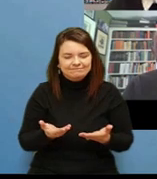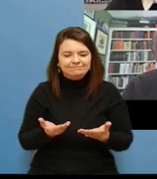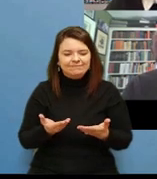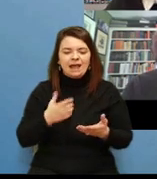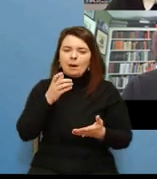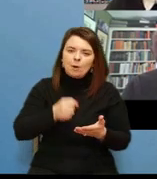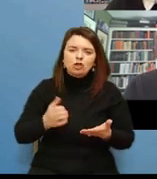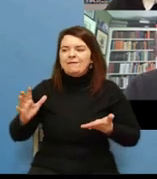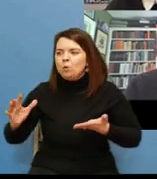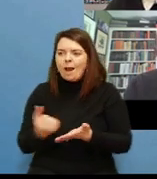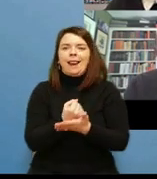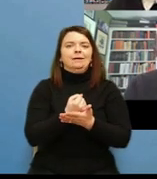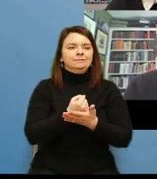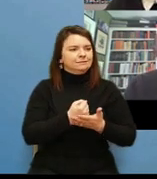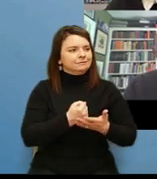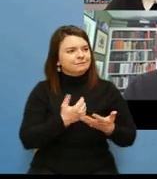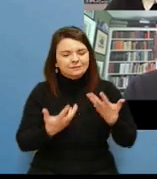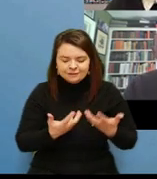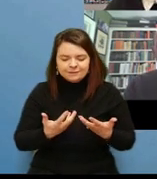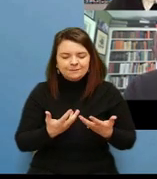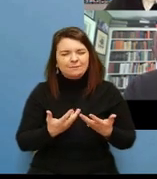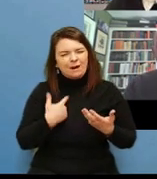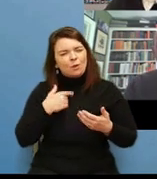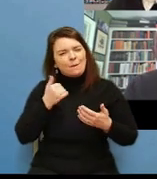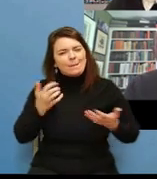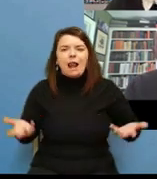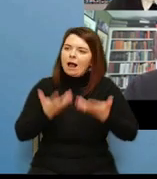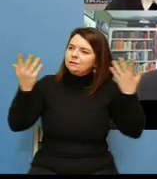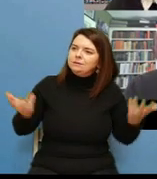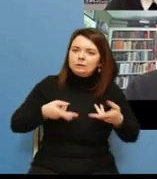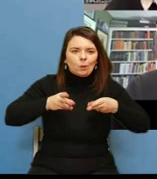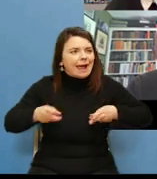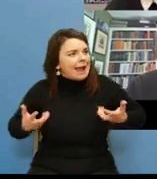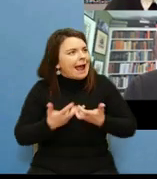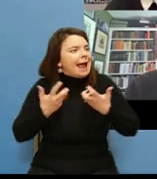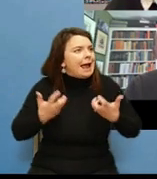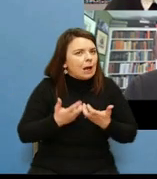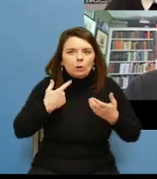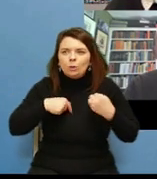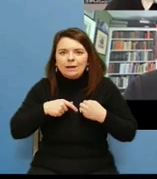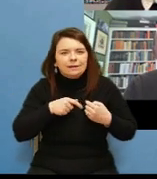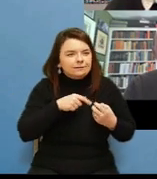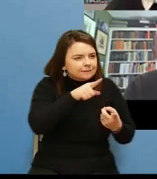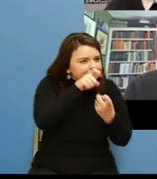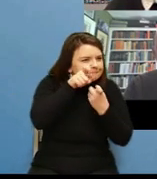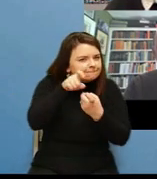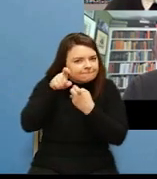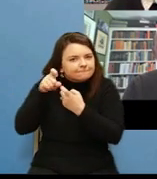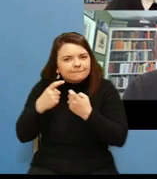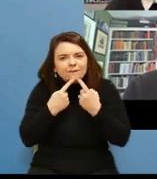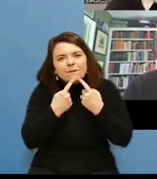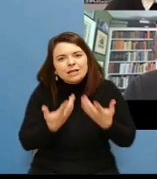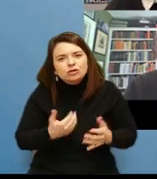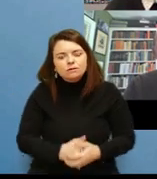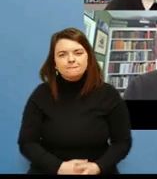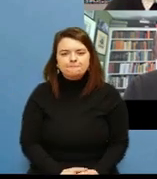that would be, you know, and then somebody would have to collate it all and everything. But I wonder if there's a lighter touch way we could